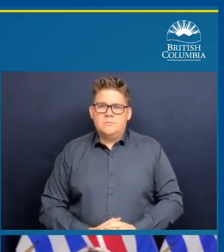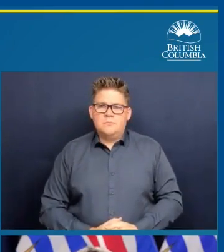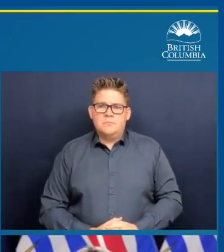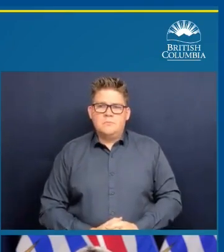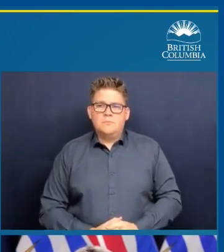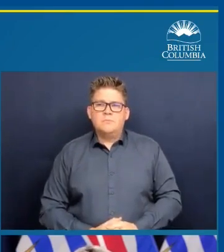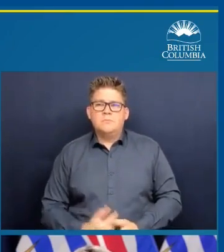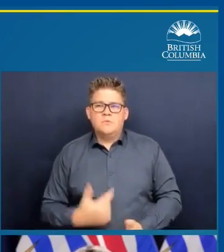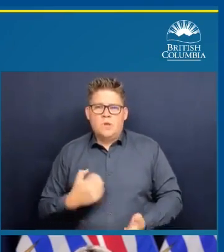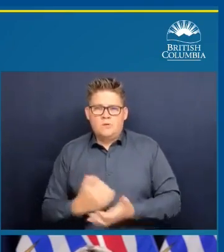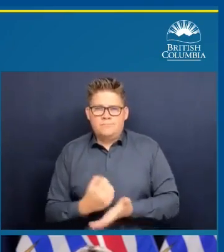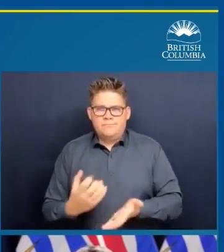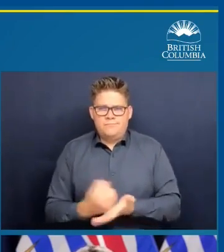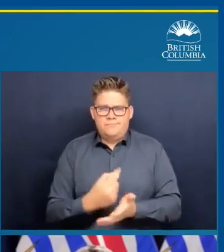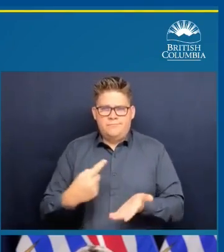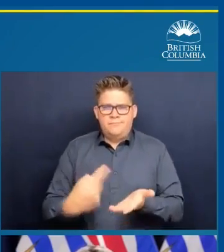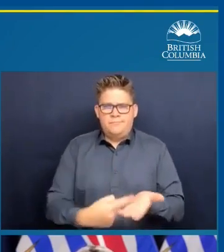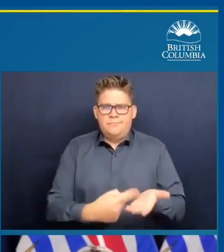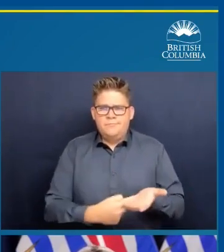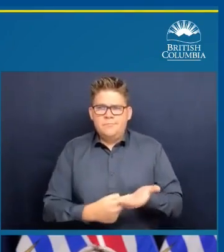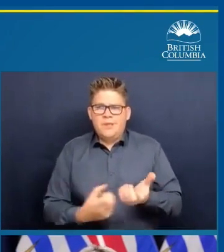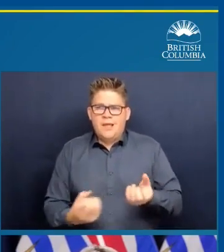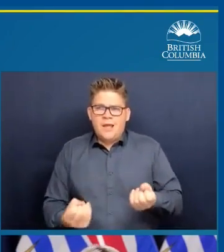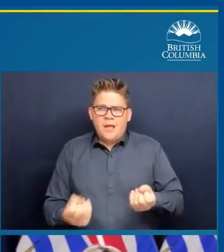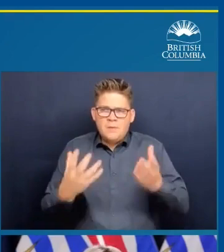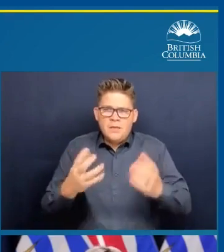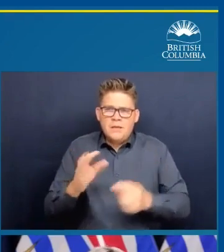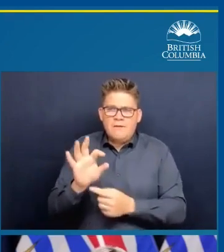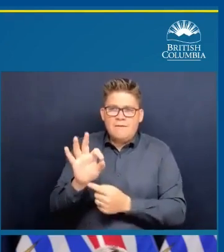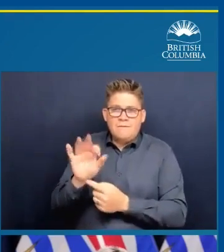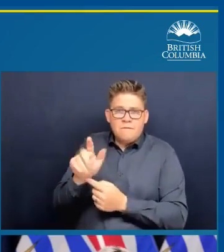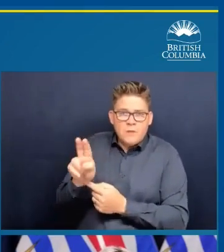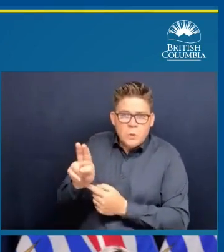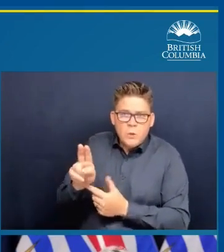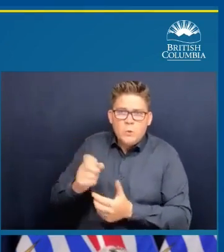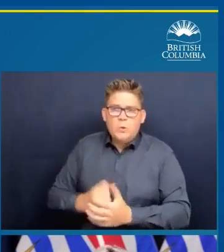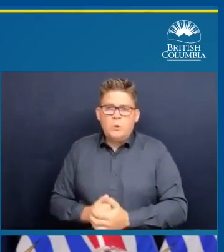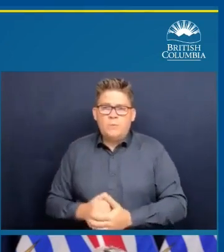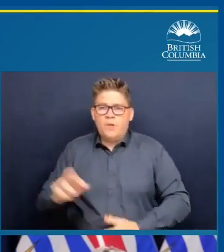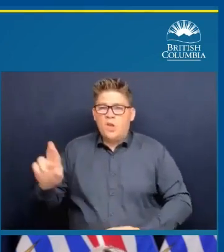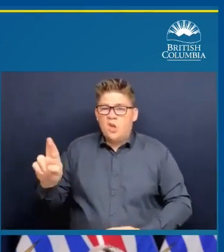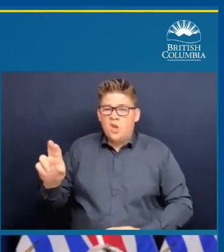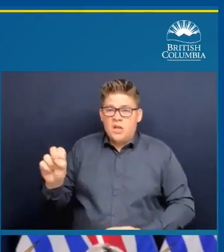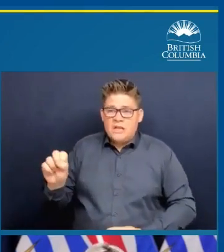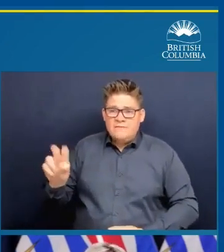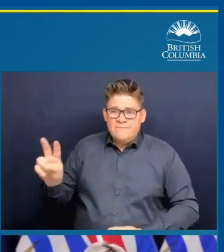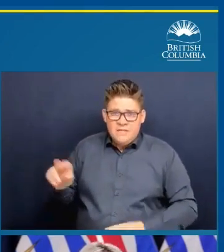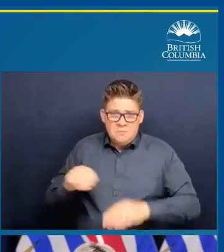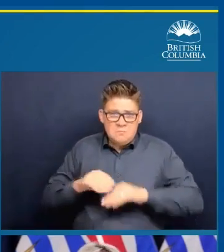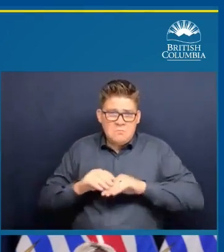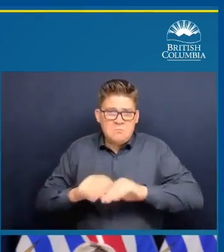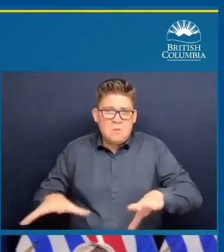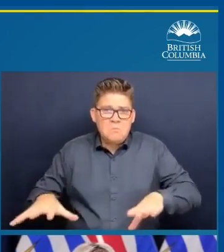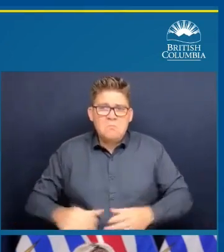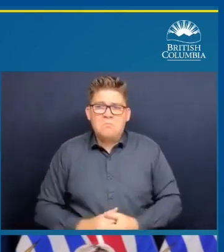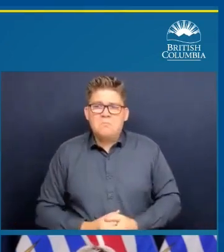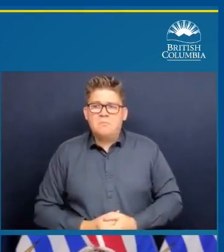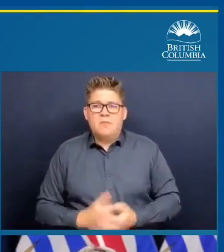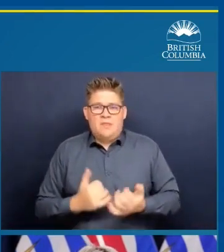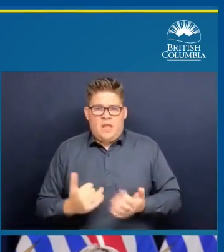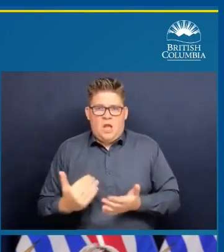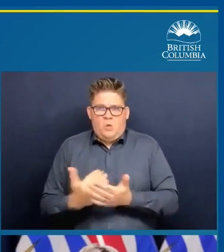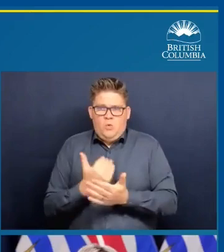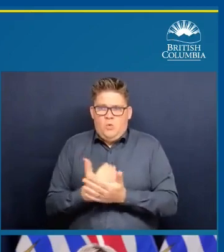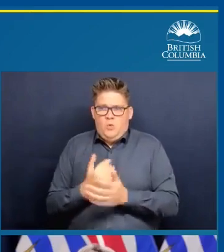or RSV we have circulating in our community. And these are relatively new techniques. It's not something that's easy to do, and